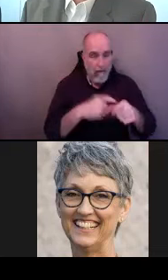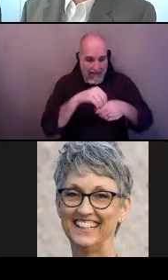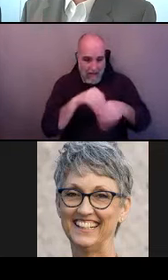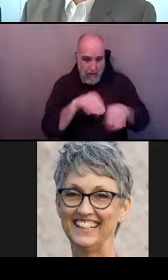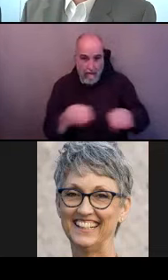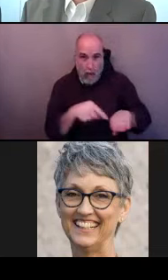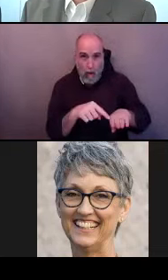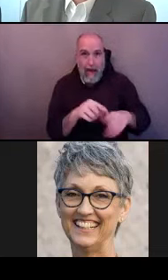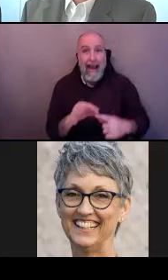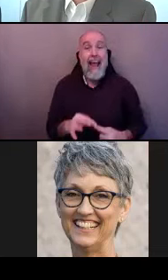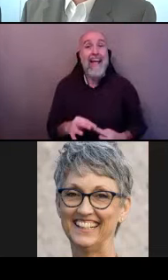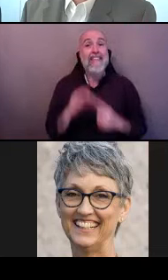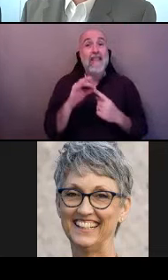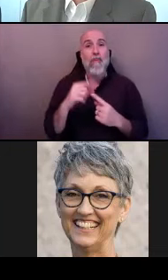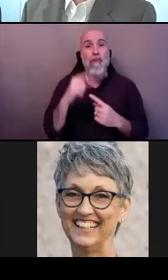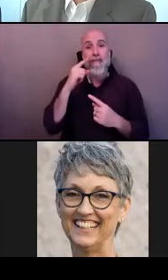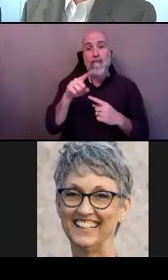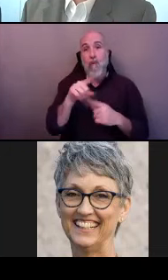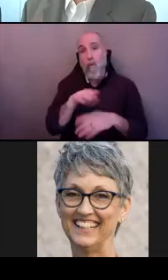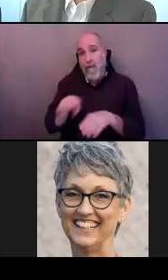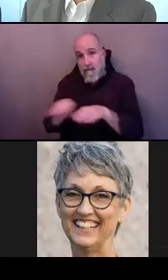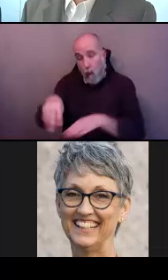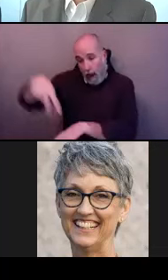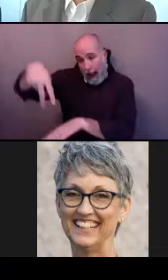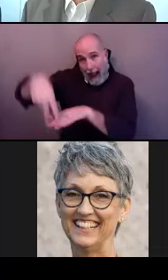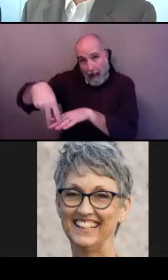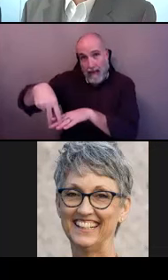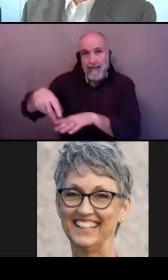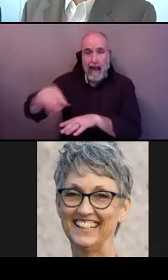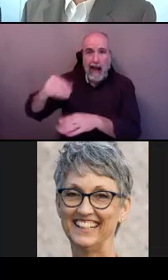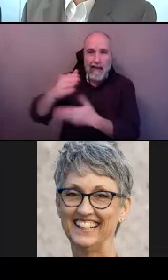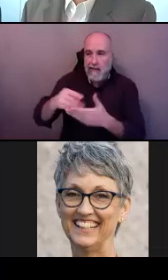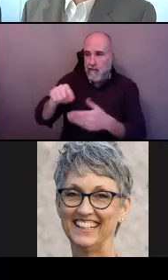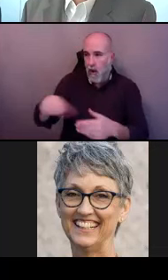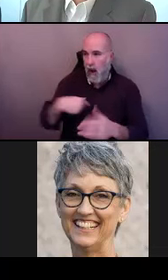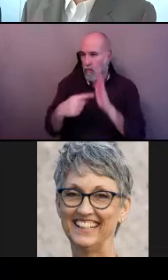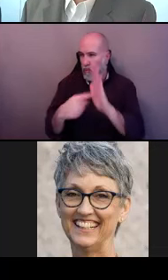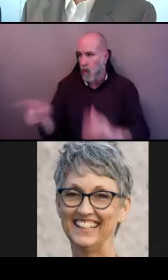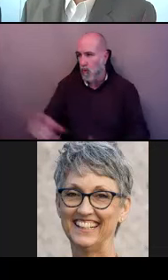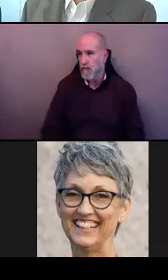level, except for floor outlets and receptacles. We have a couple images to show.